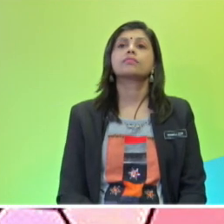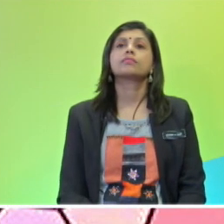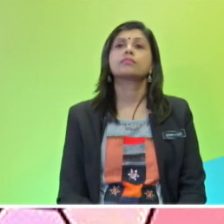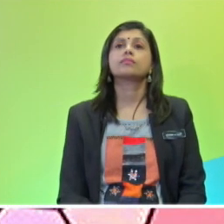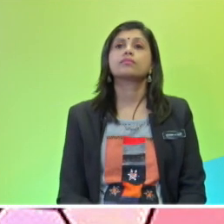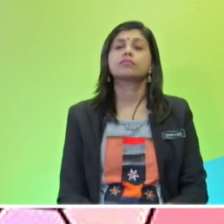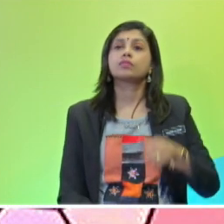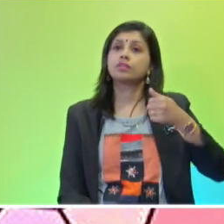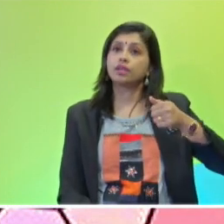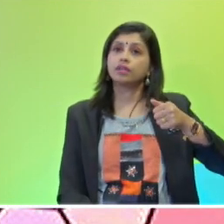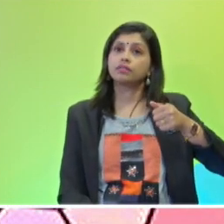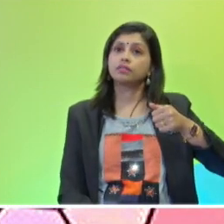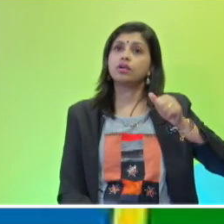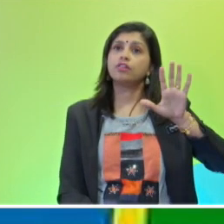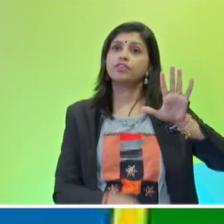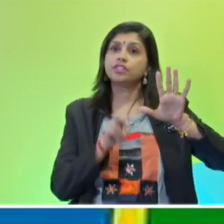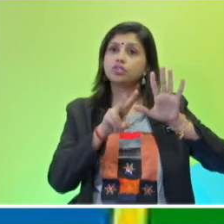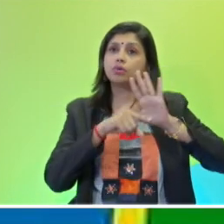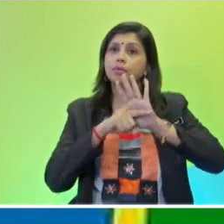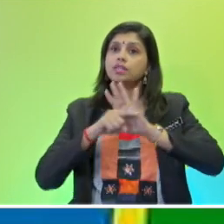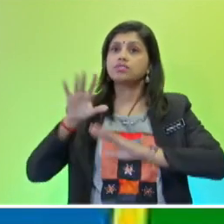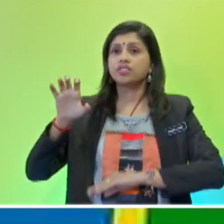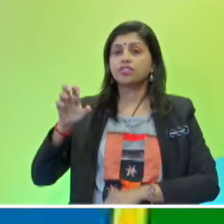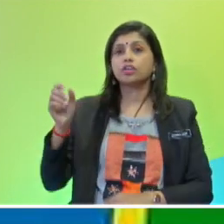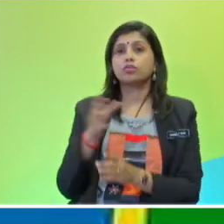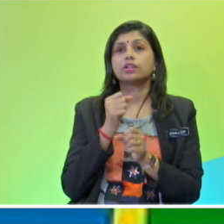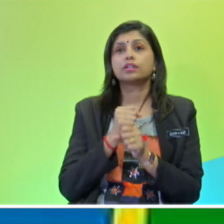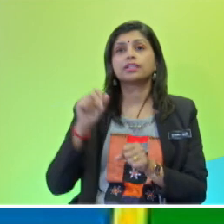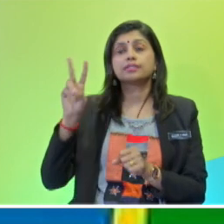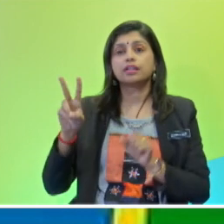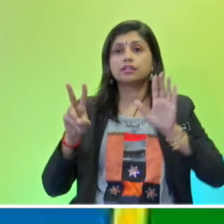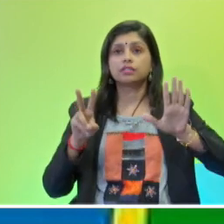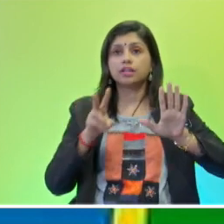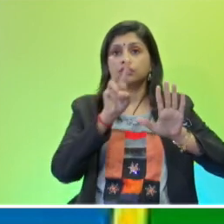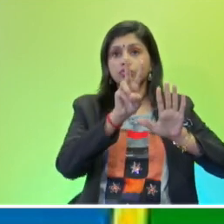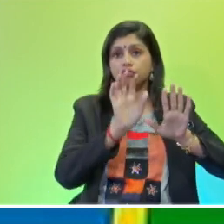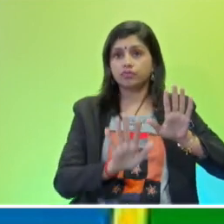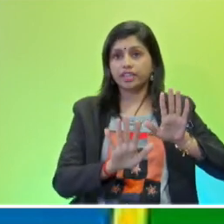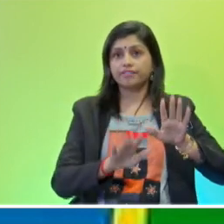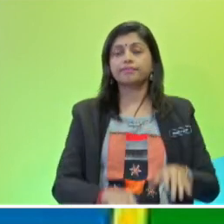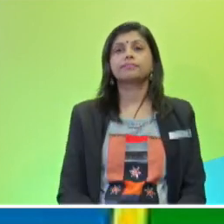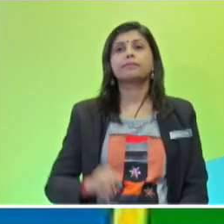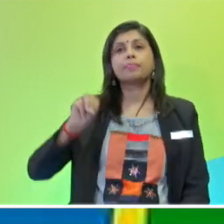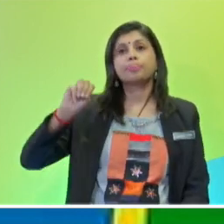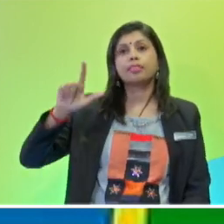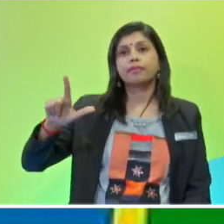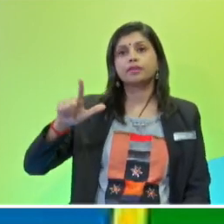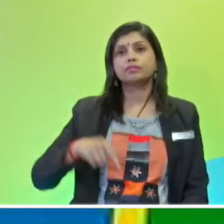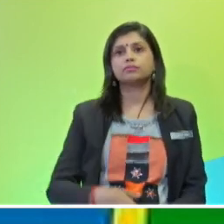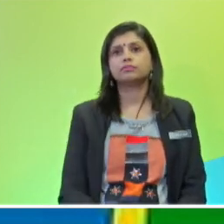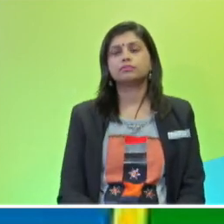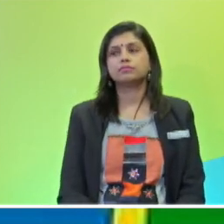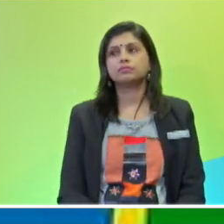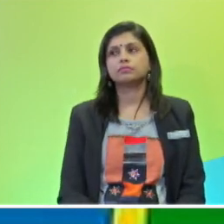50, the balance is 10, 2 over 10, 5. 2 over 5. Milliliter. The remainder, you should write it as the numerator. Yep.